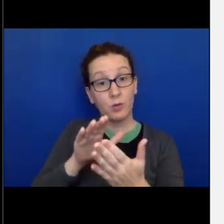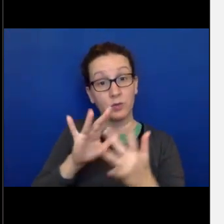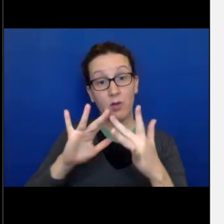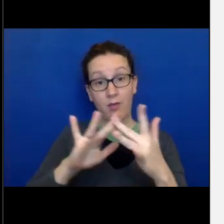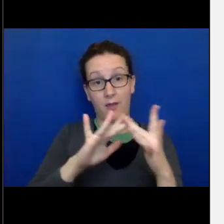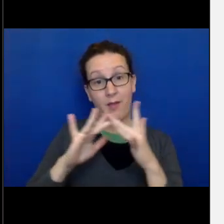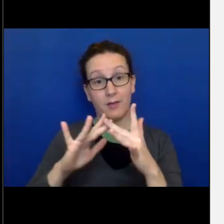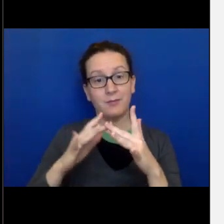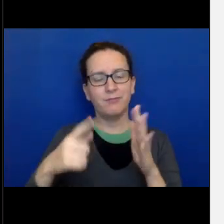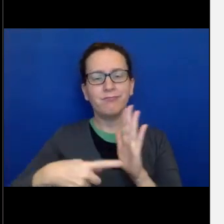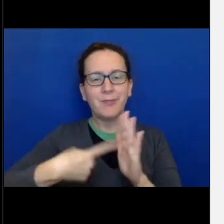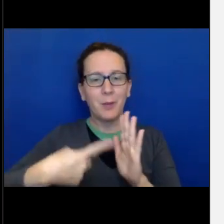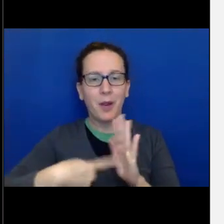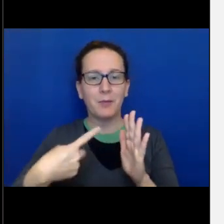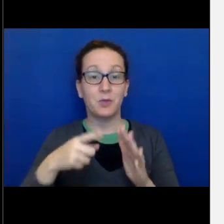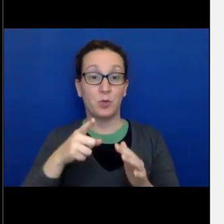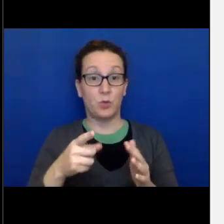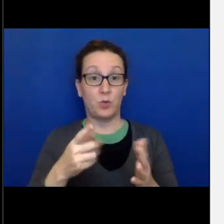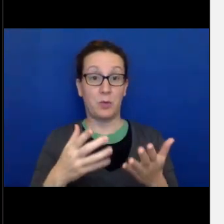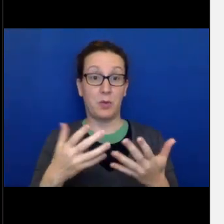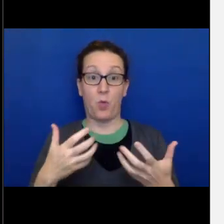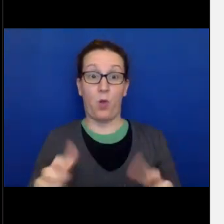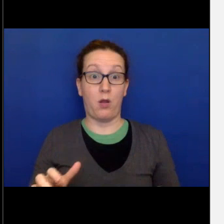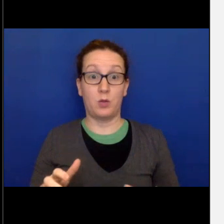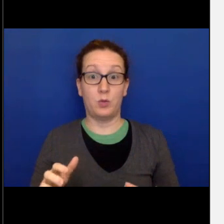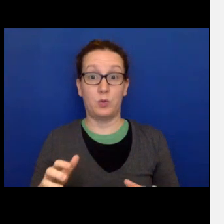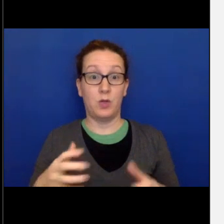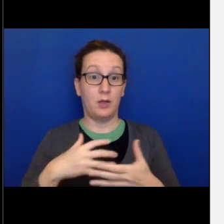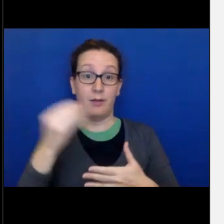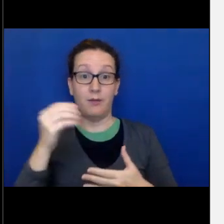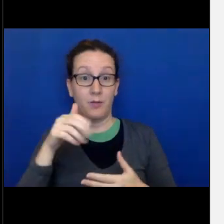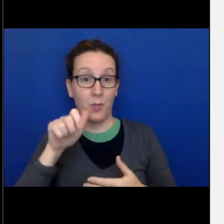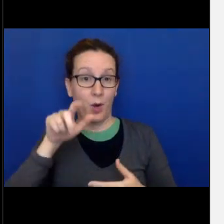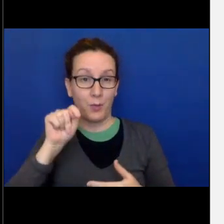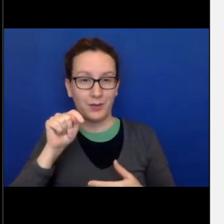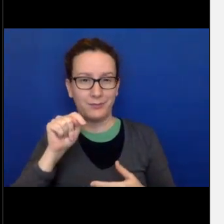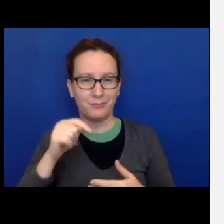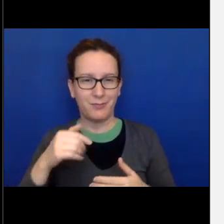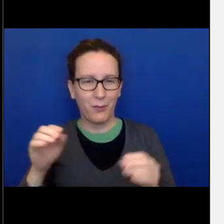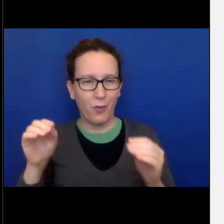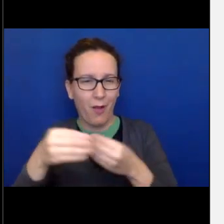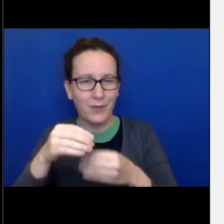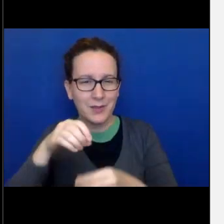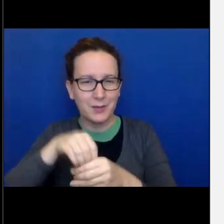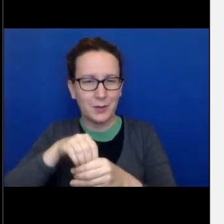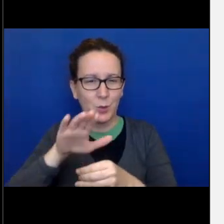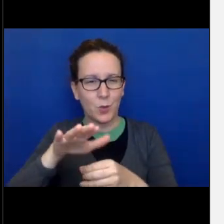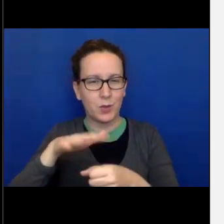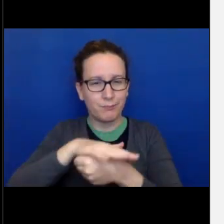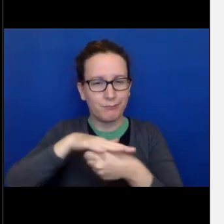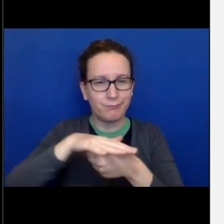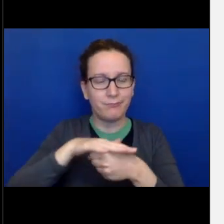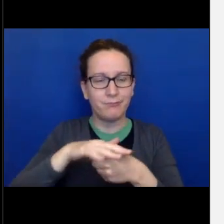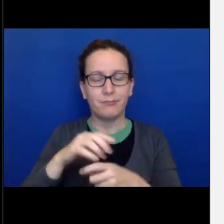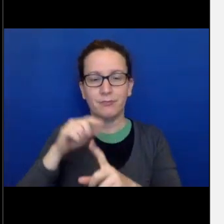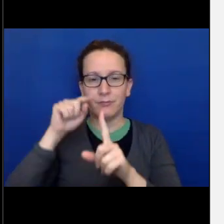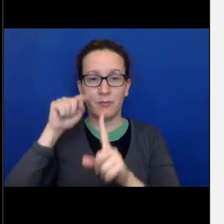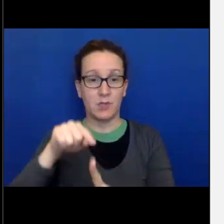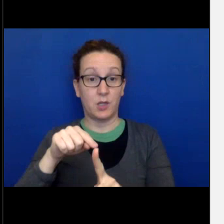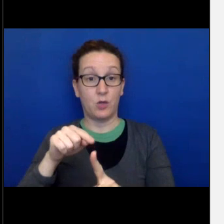So sometimes you may not want to leave your apartment to write. You have an office in your space or a